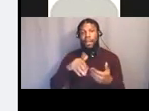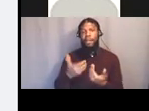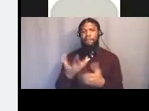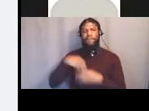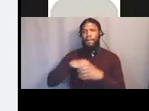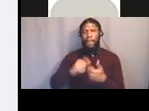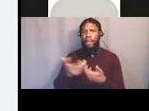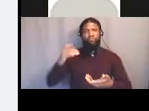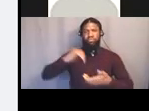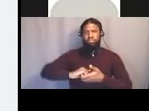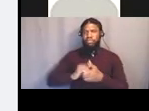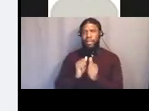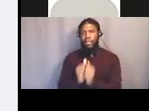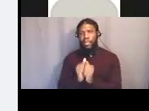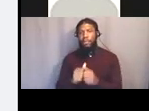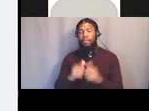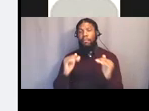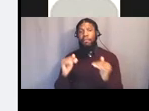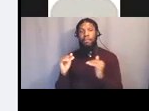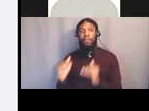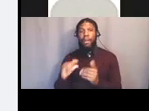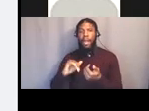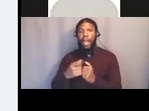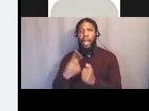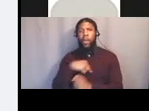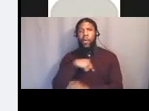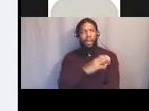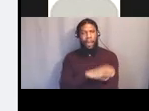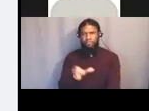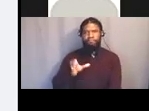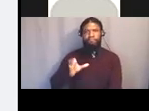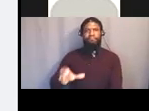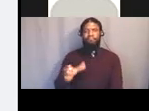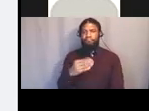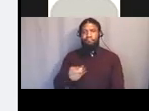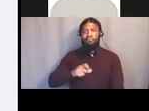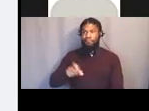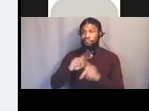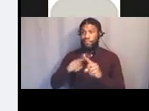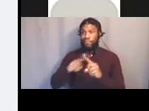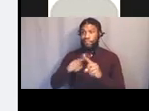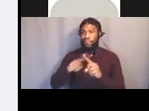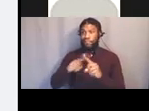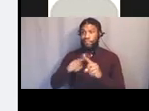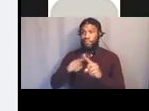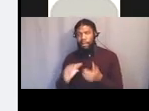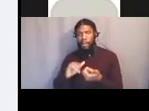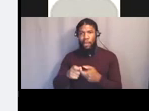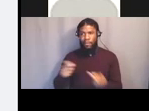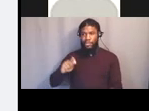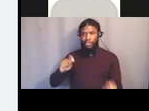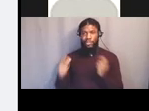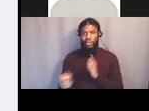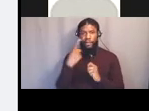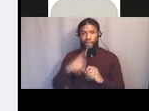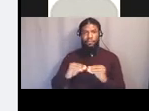we, you know, speak truth to power and change those choices to build the care and support